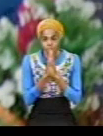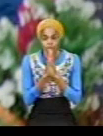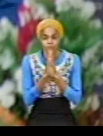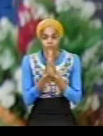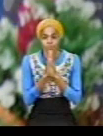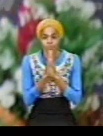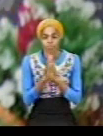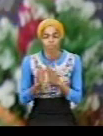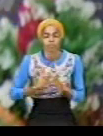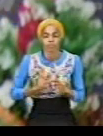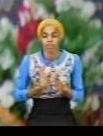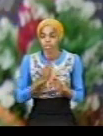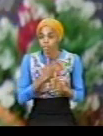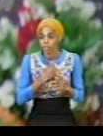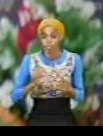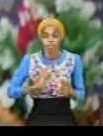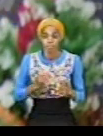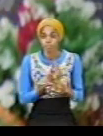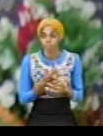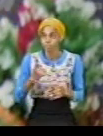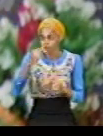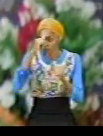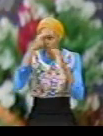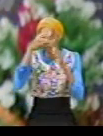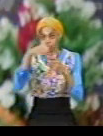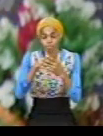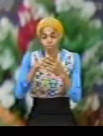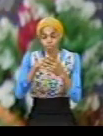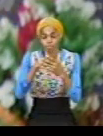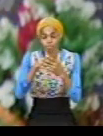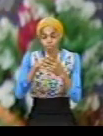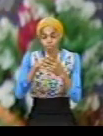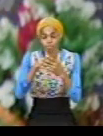And our Father and the Lord had prophesied